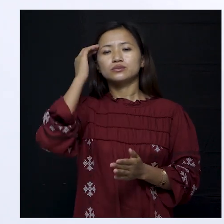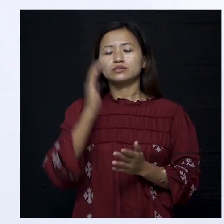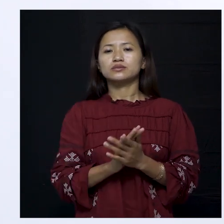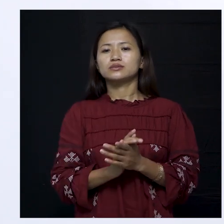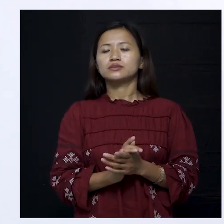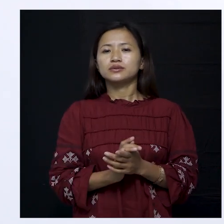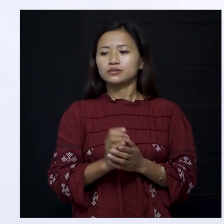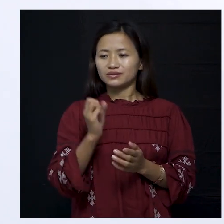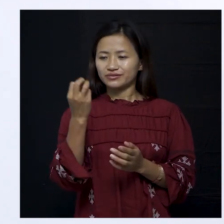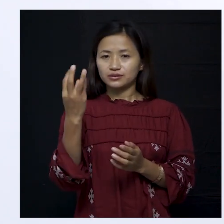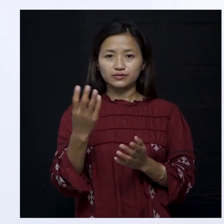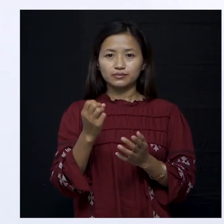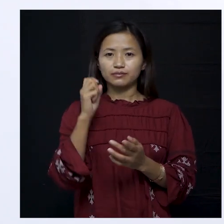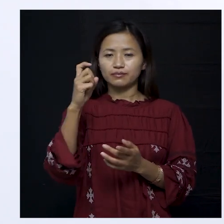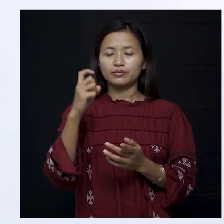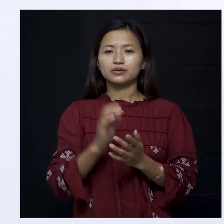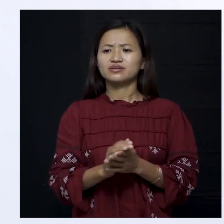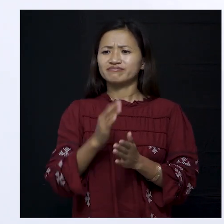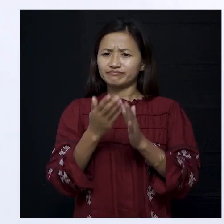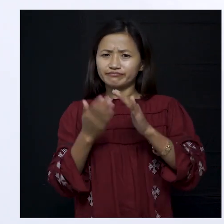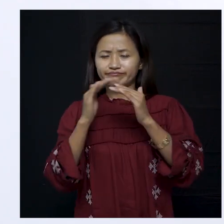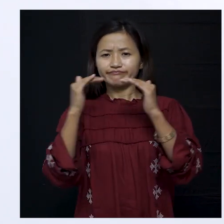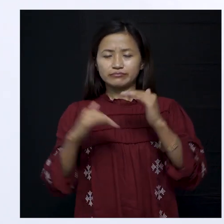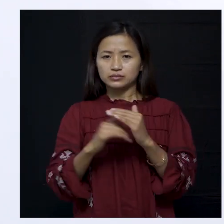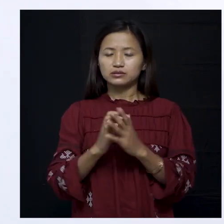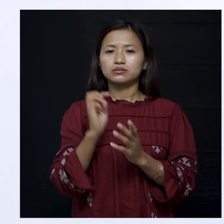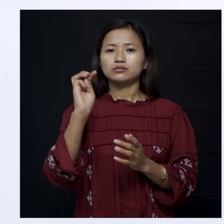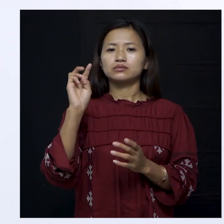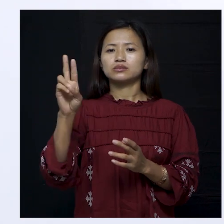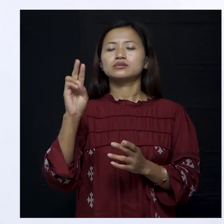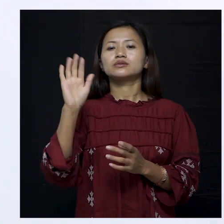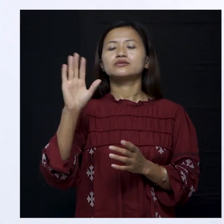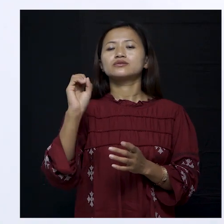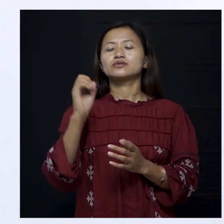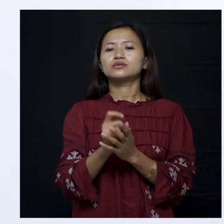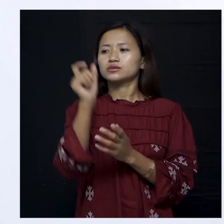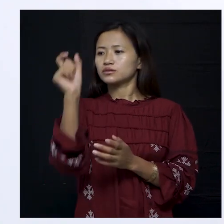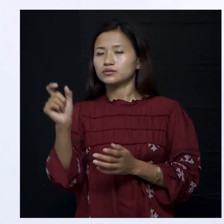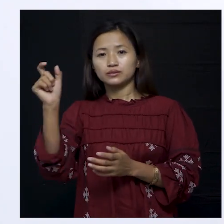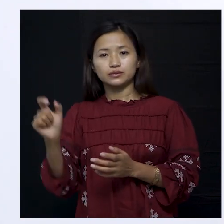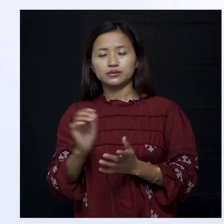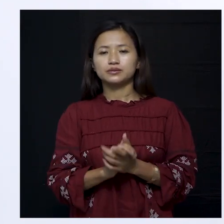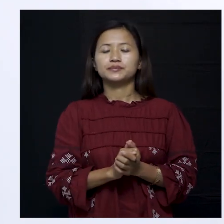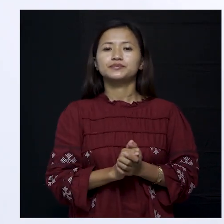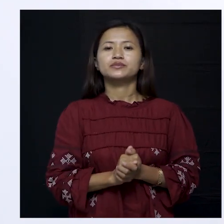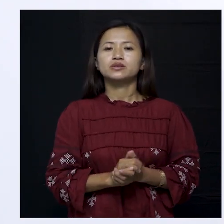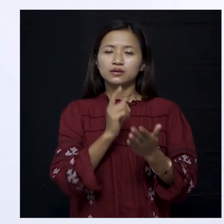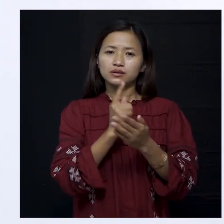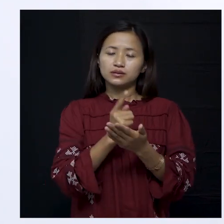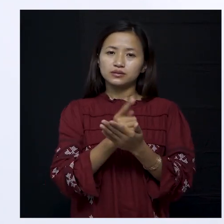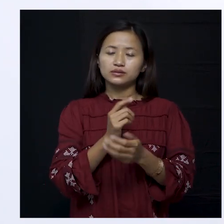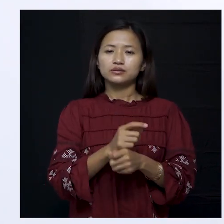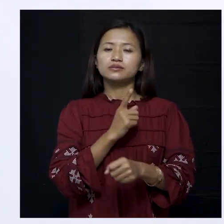marks, so we cannot write below 250 words, okay? One thing that we have, of course, your teacher will always